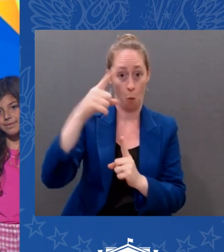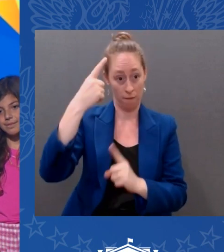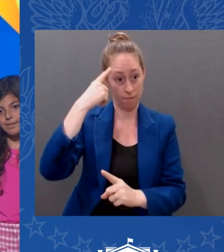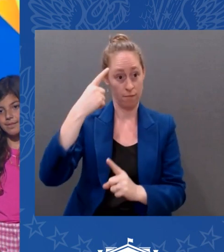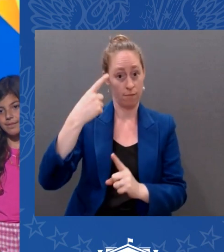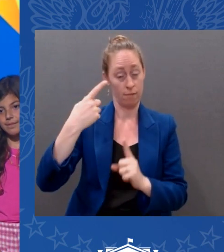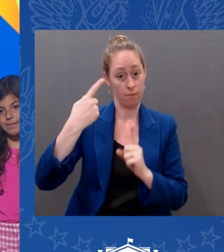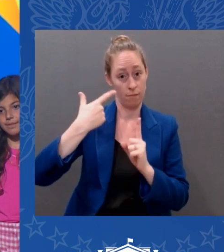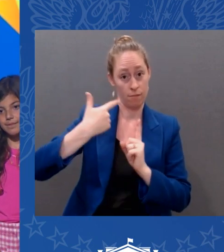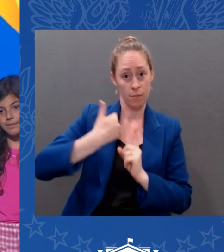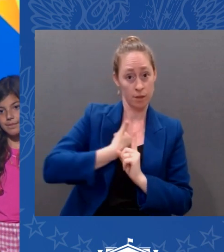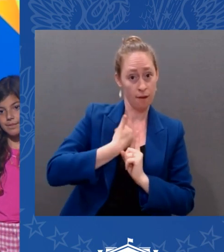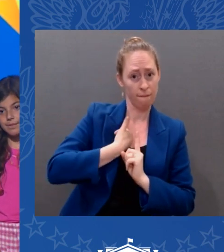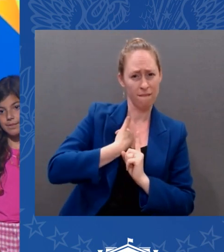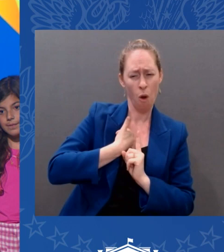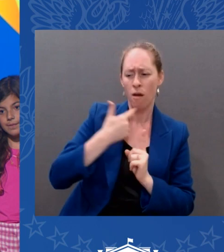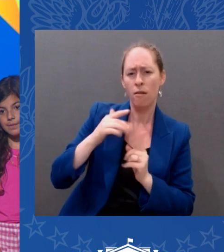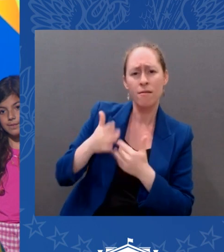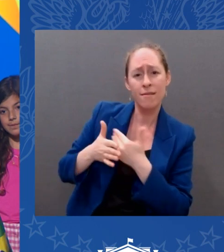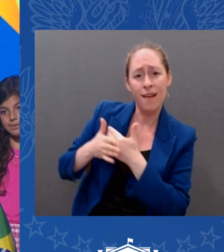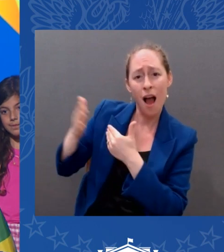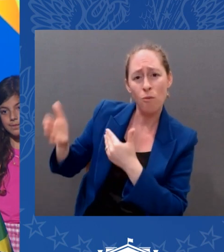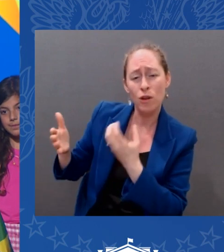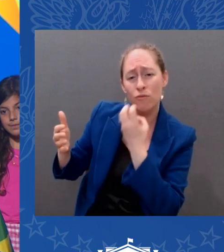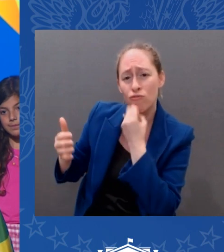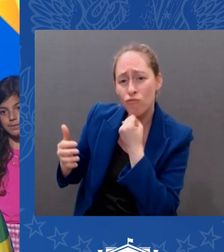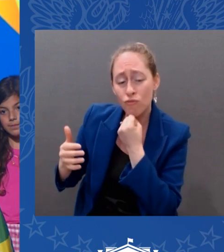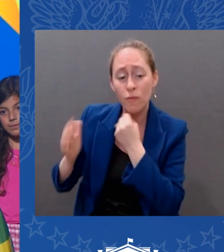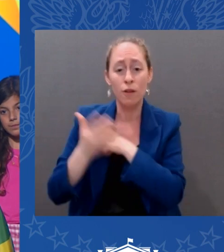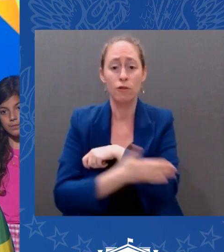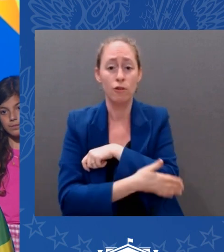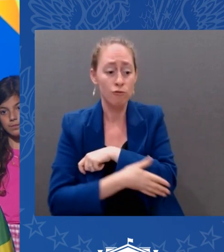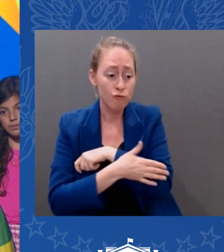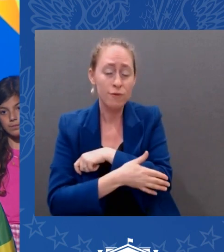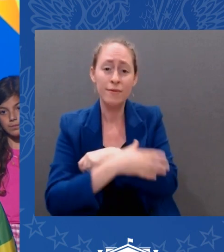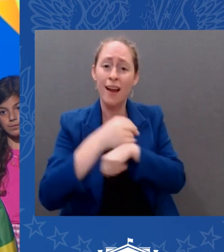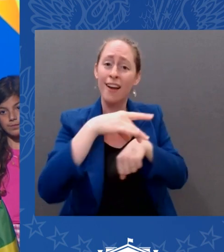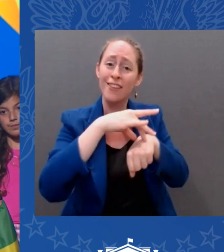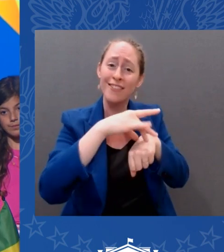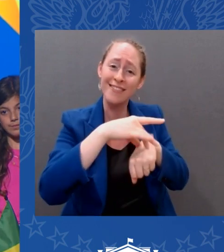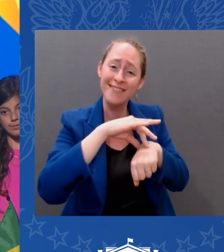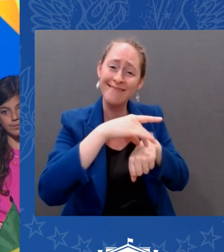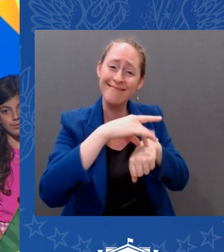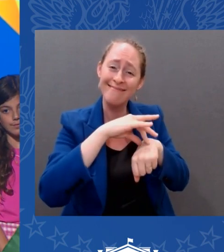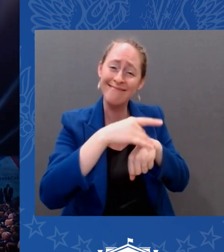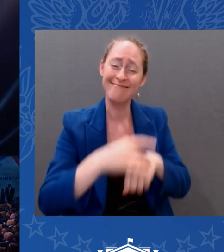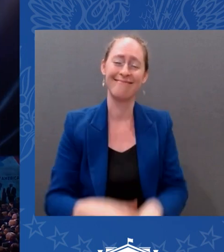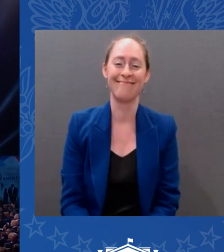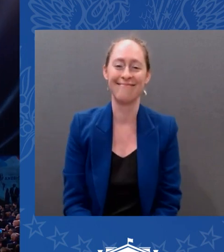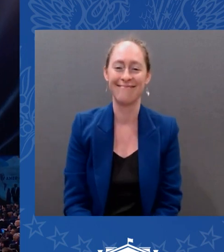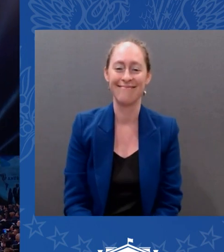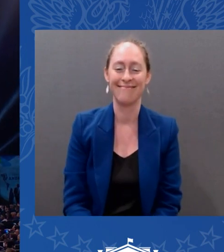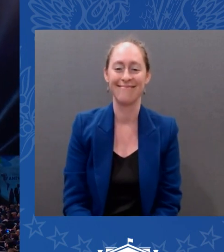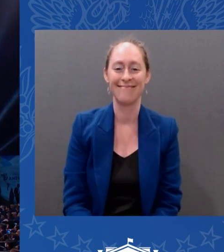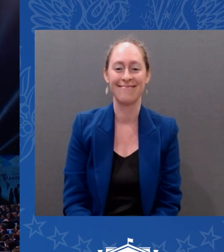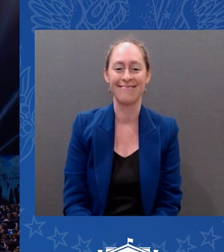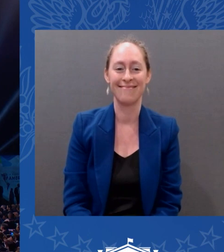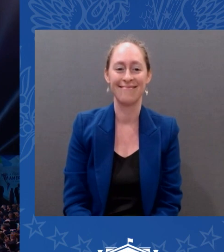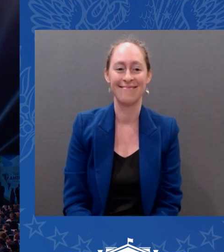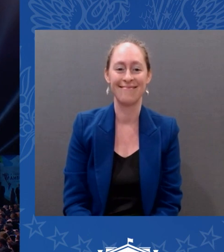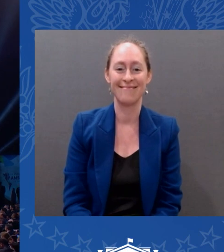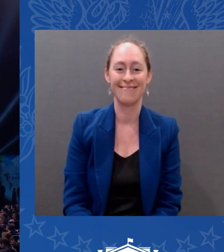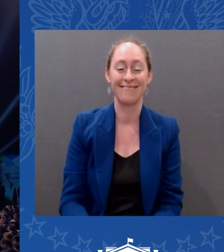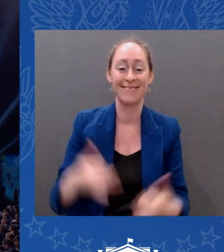my great joy to introduce my dear friend and the leader of our Golden State, Governor Gavin Newsom. Thank